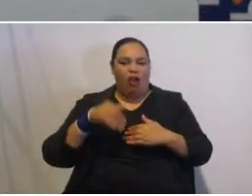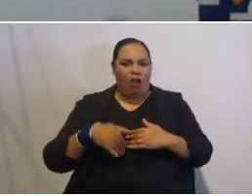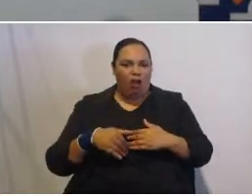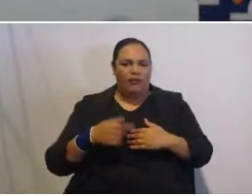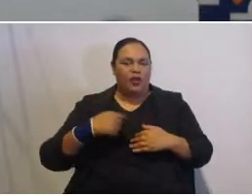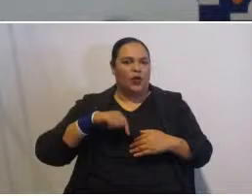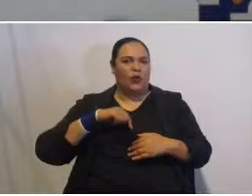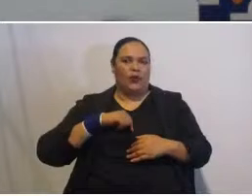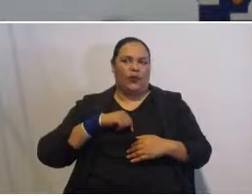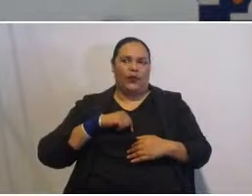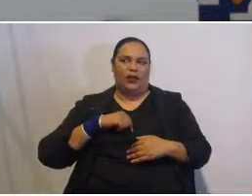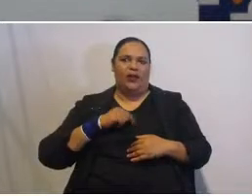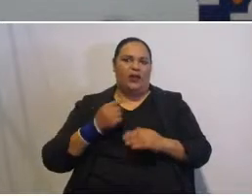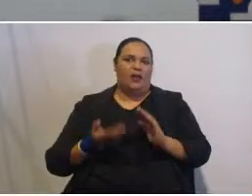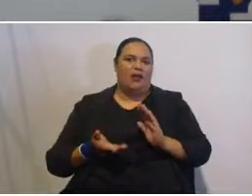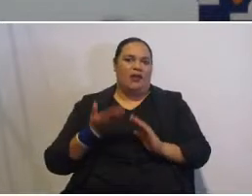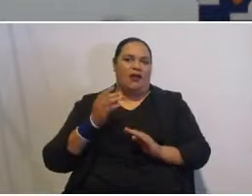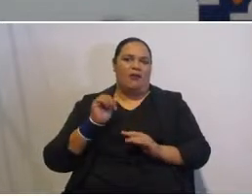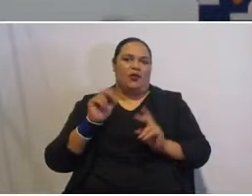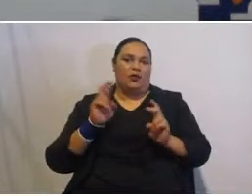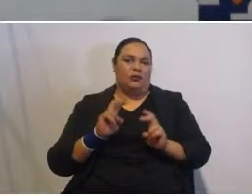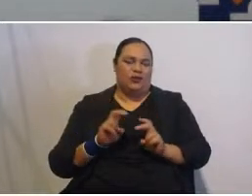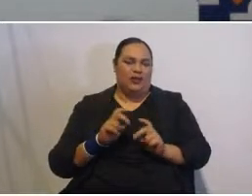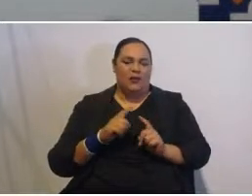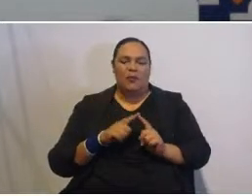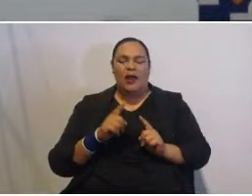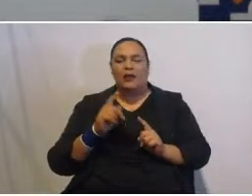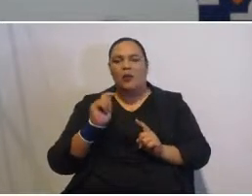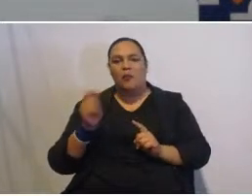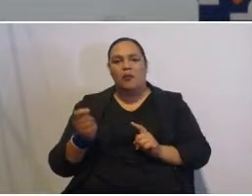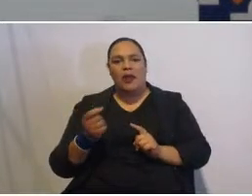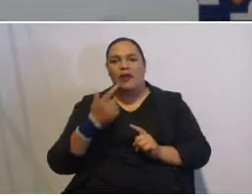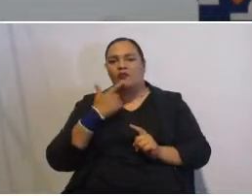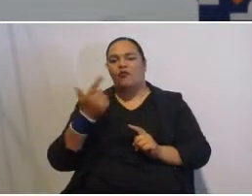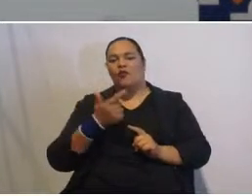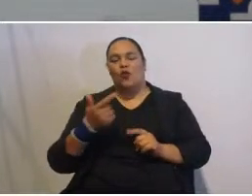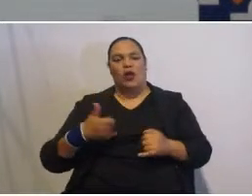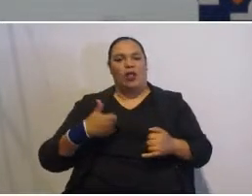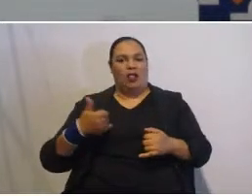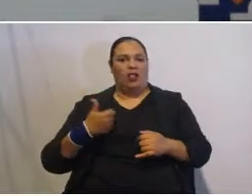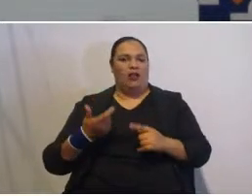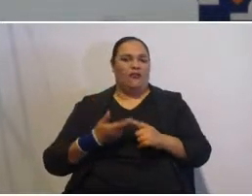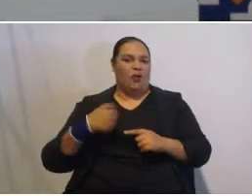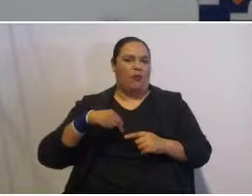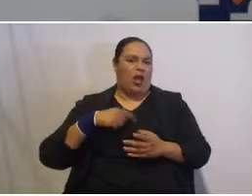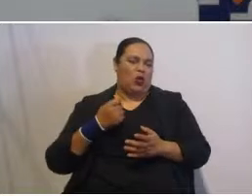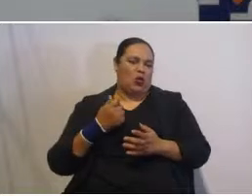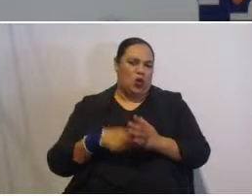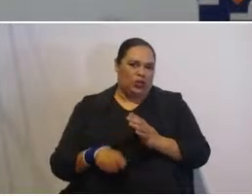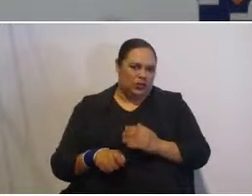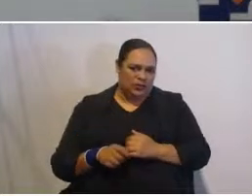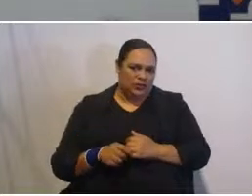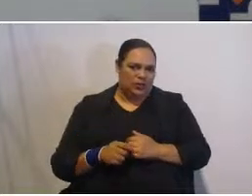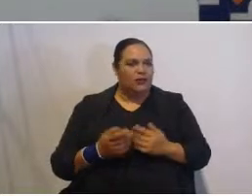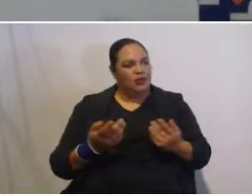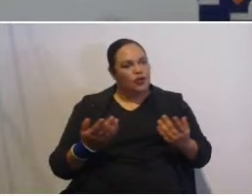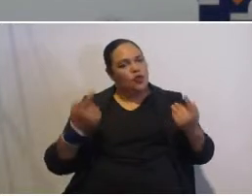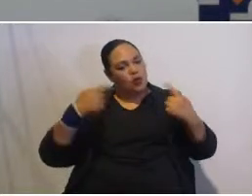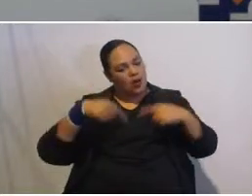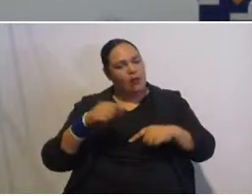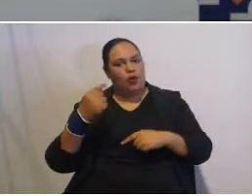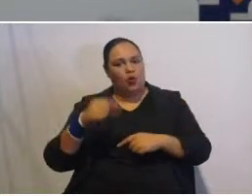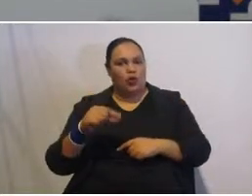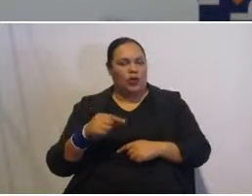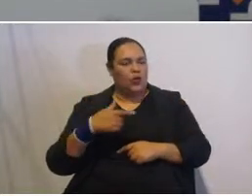we must increase your electricity. Prefer to pay delicious entertainment on our costs. Come down to Guguletu.